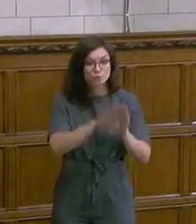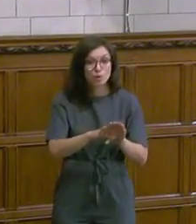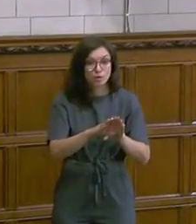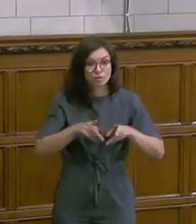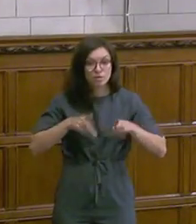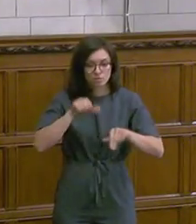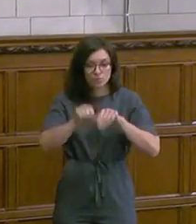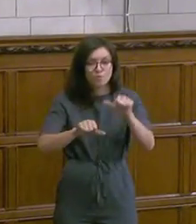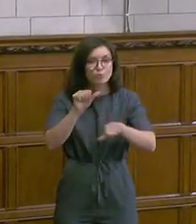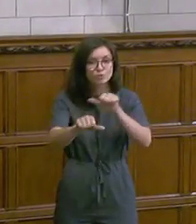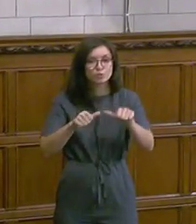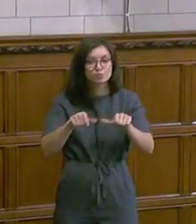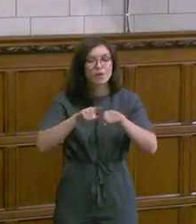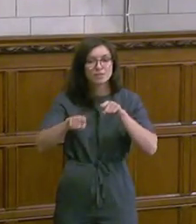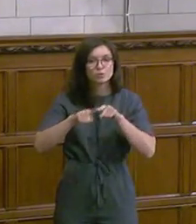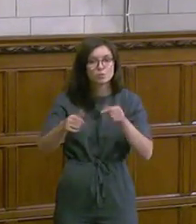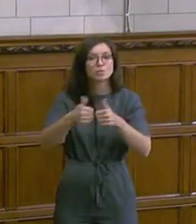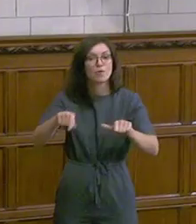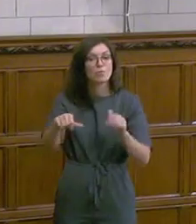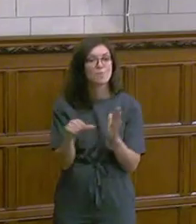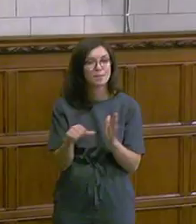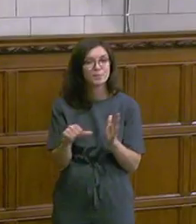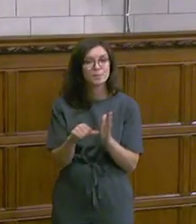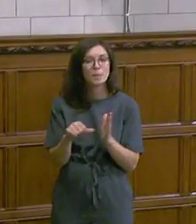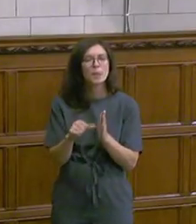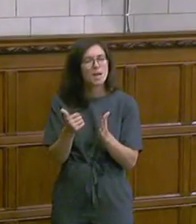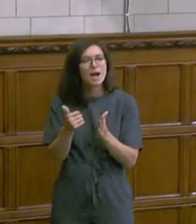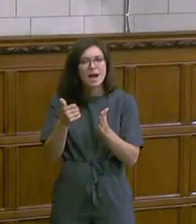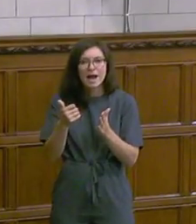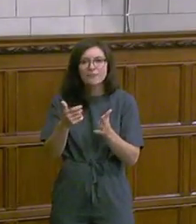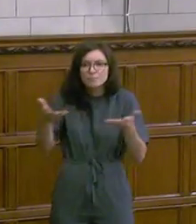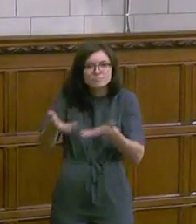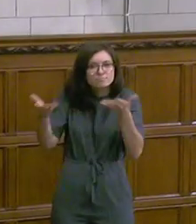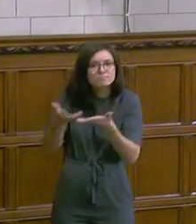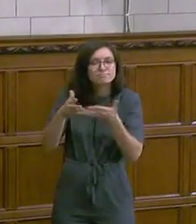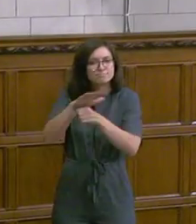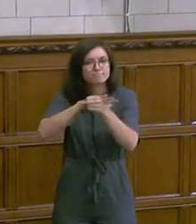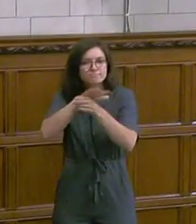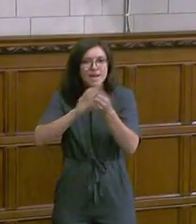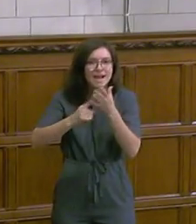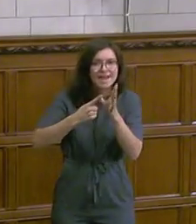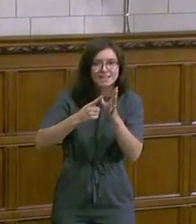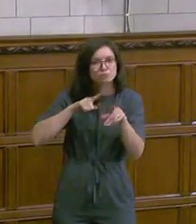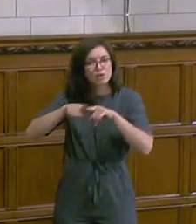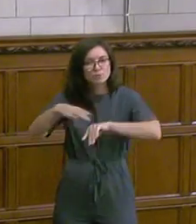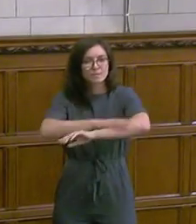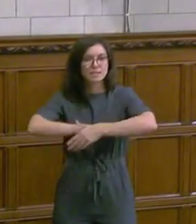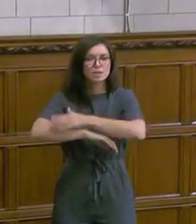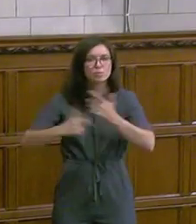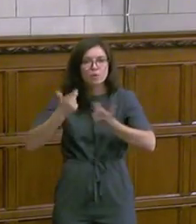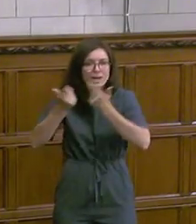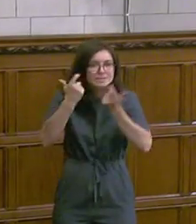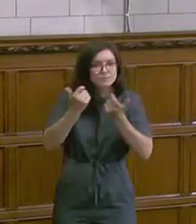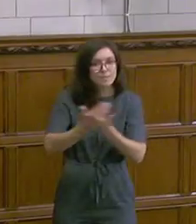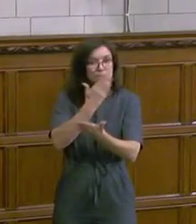growing crisis. There is little incentive for local authorities to be proactive in ensuring that there are sufficient numbers of teachers